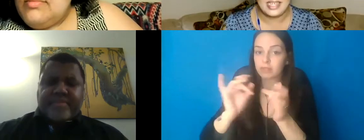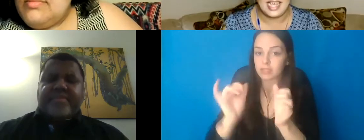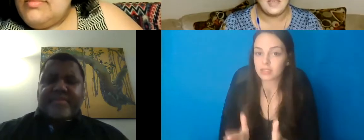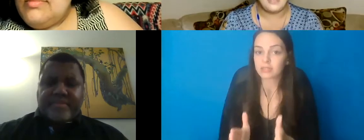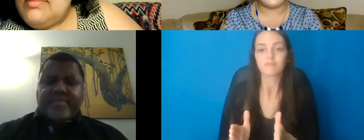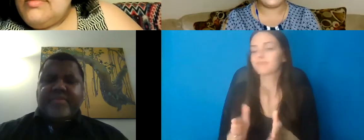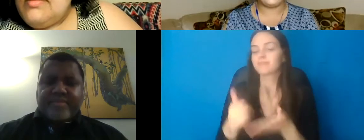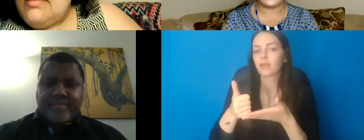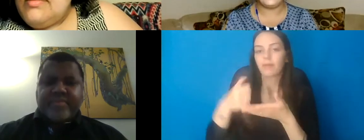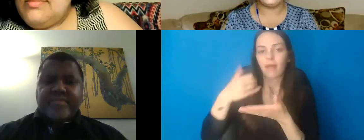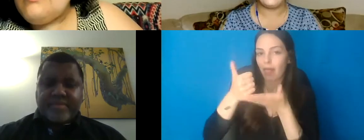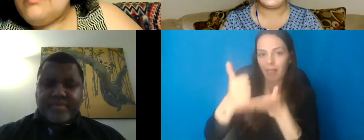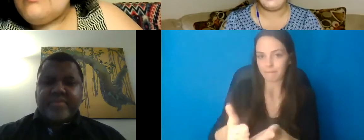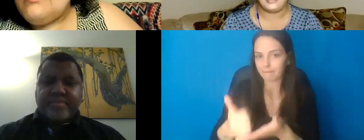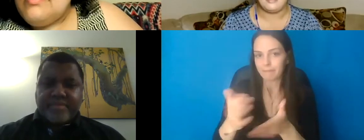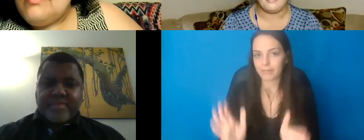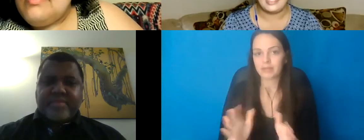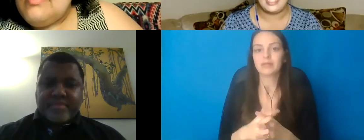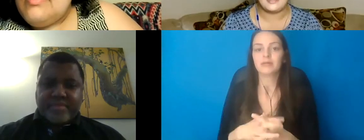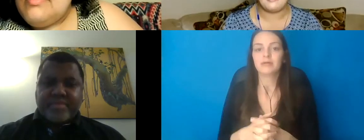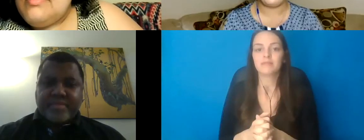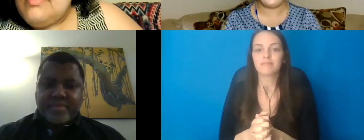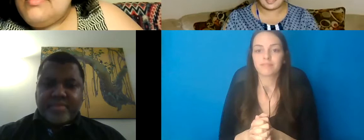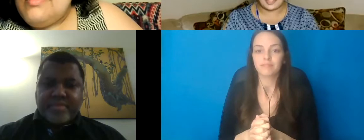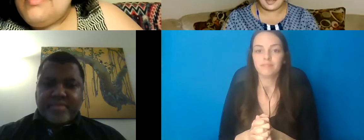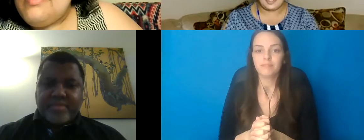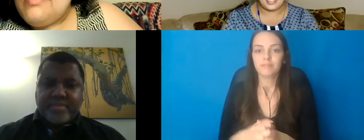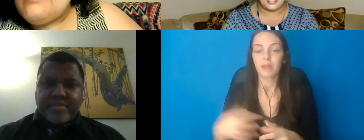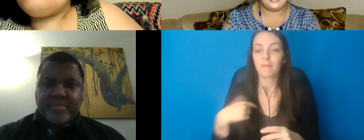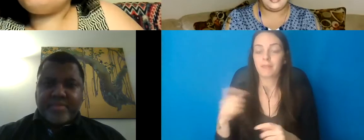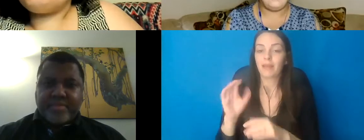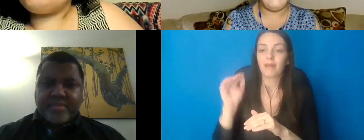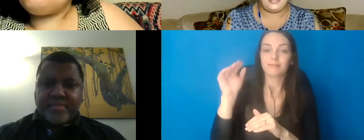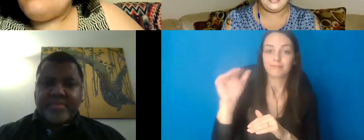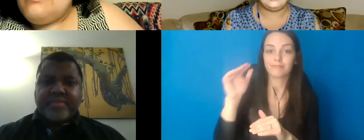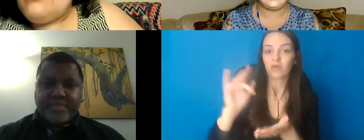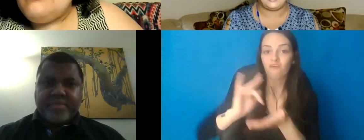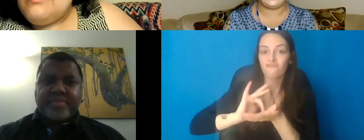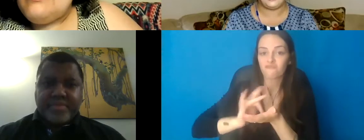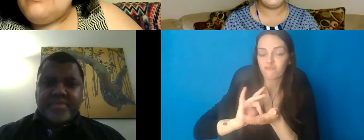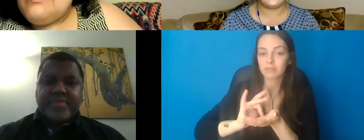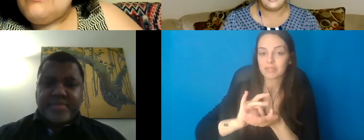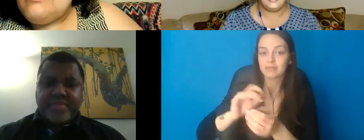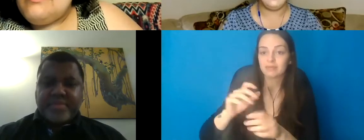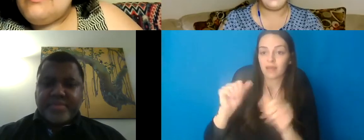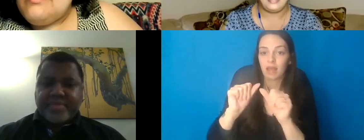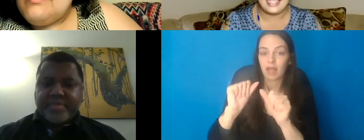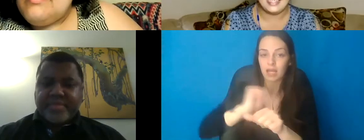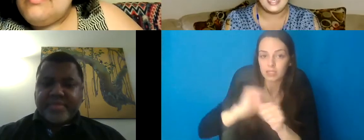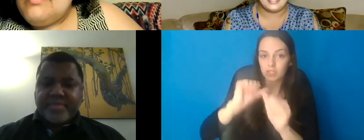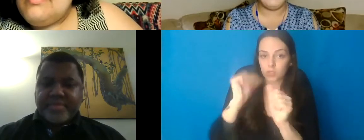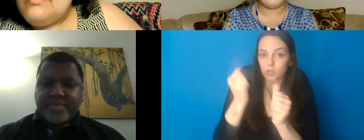front row and center when I was speaking at the Pharmacy Association of Nova Scotia, and talking about my